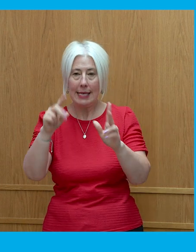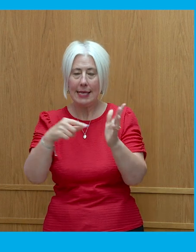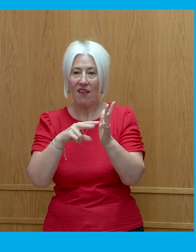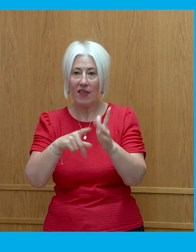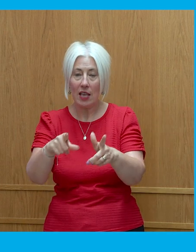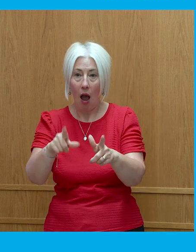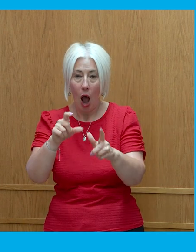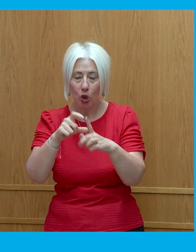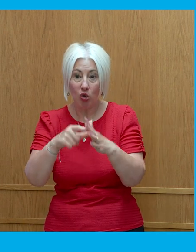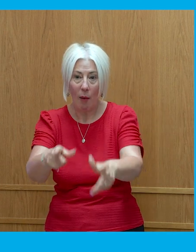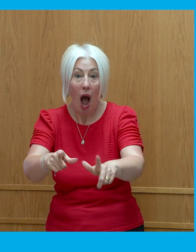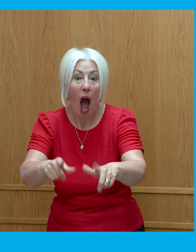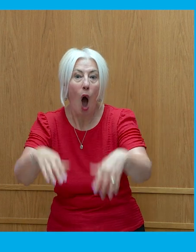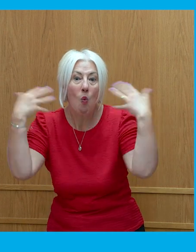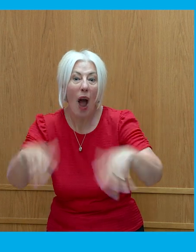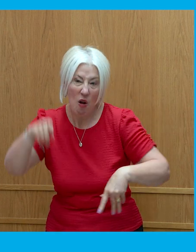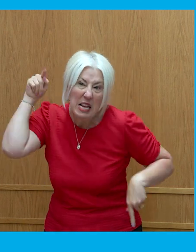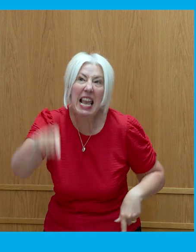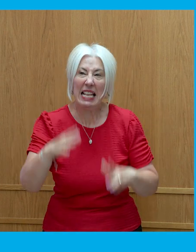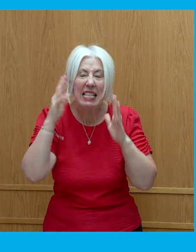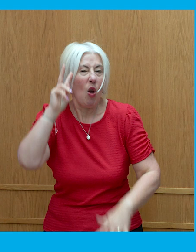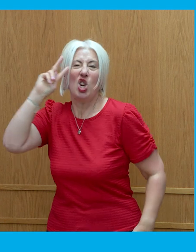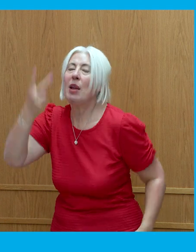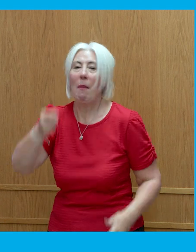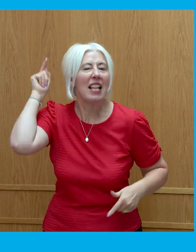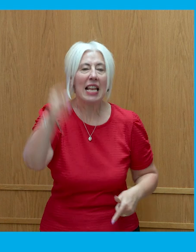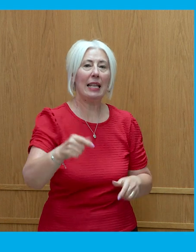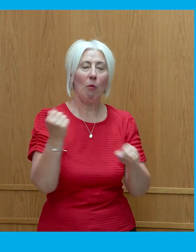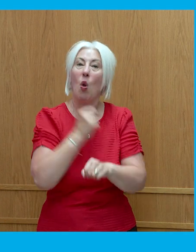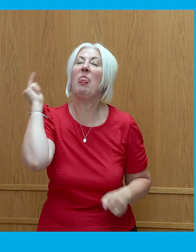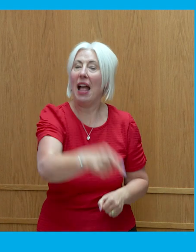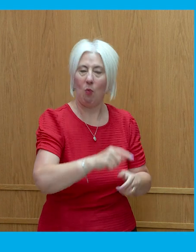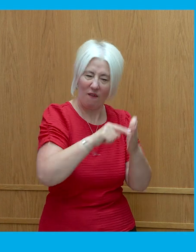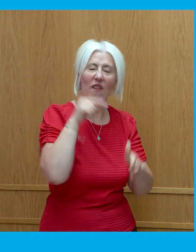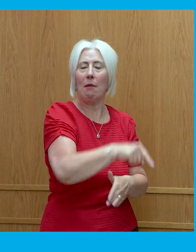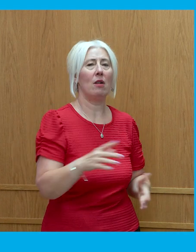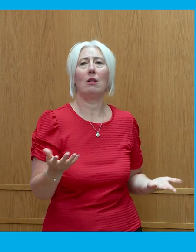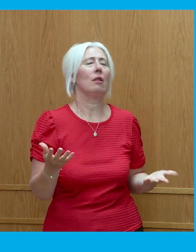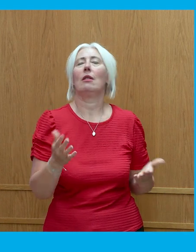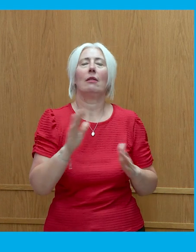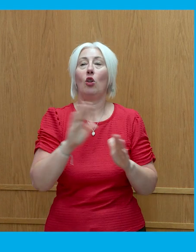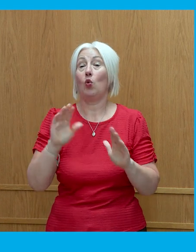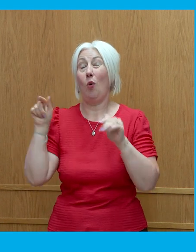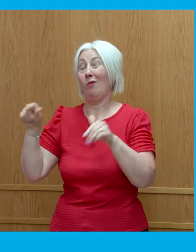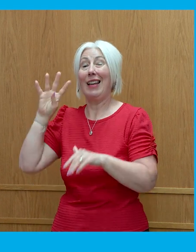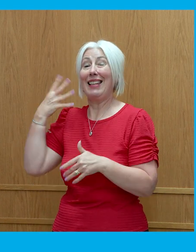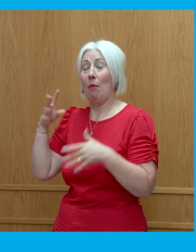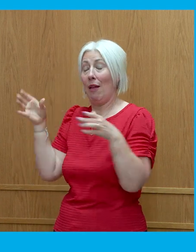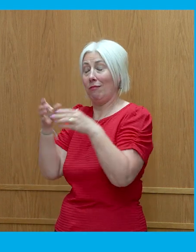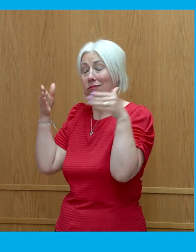totally changed my mind on I no one's doing that about Donald Trump. Nobody's doing that. So they need to focus